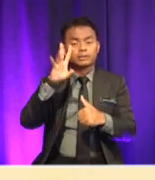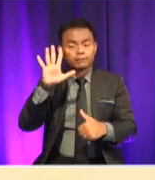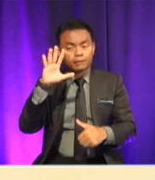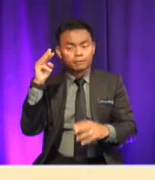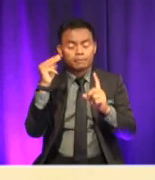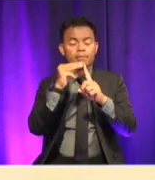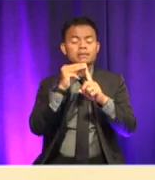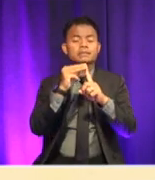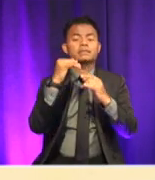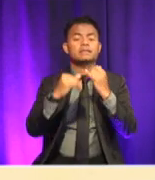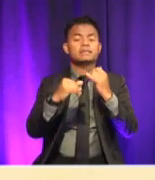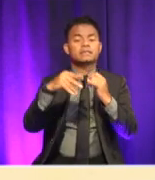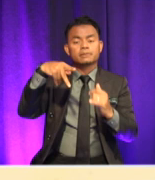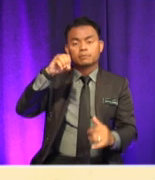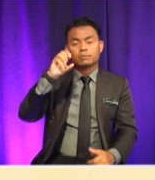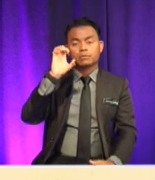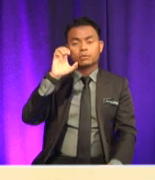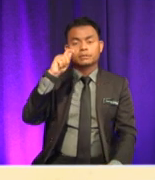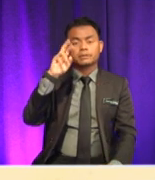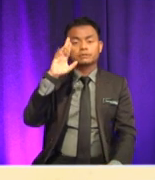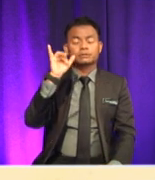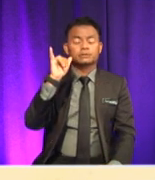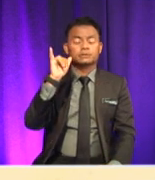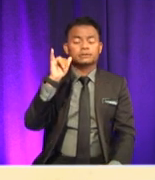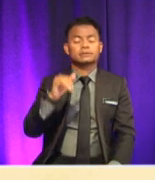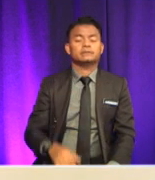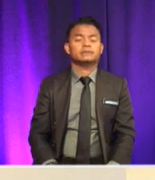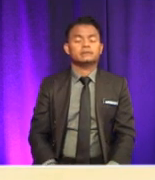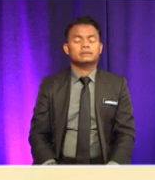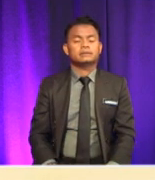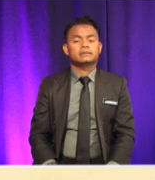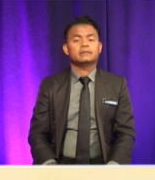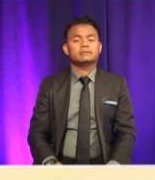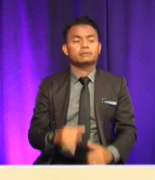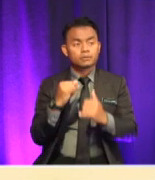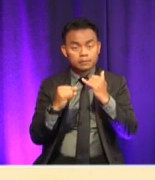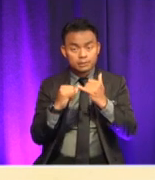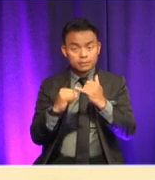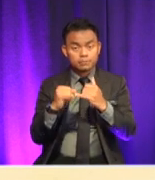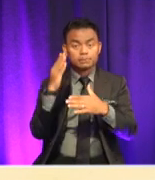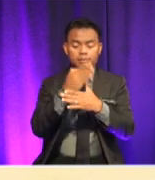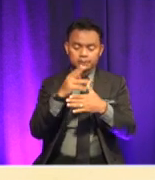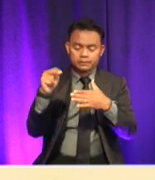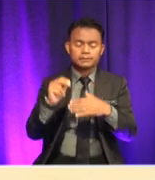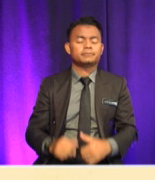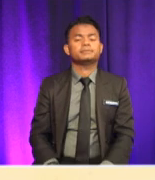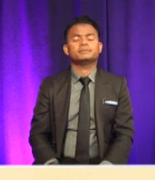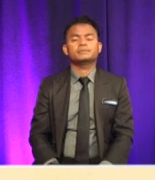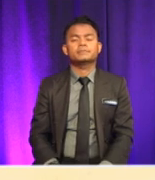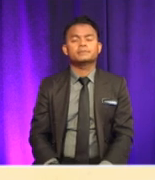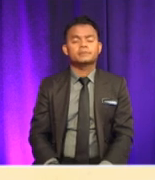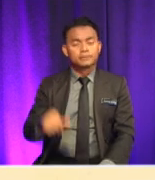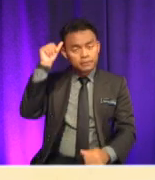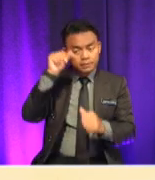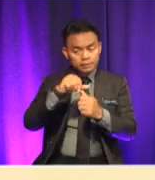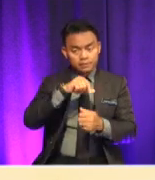not least, poetry. So today we're going to look at prose part. Okay, so just a reminder for the student,